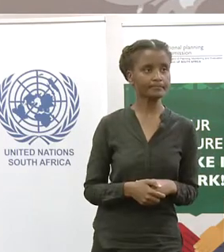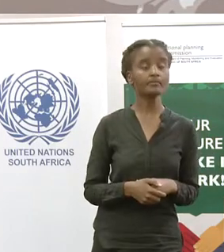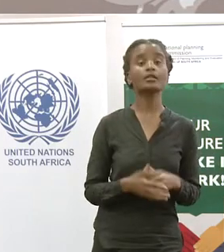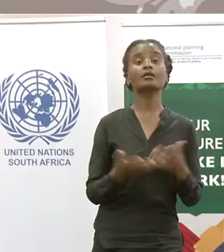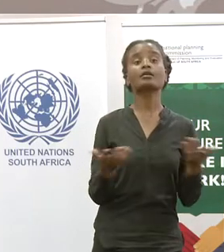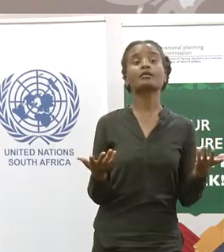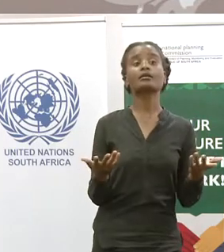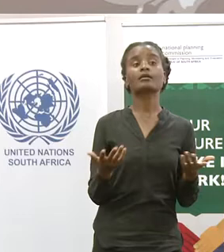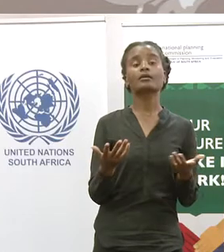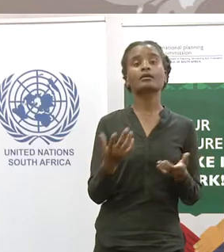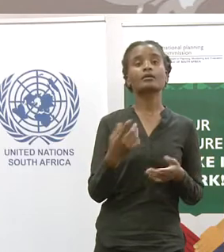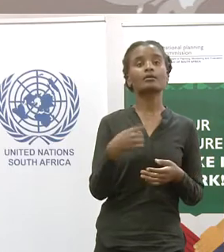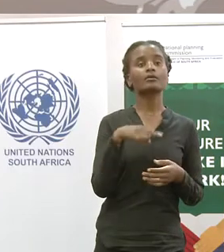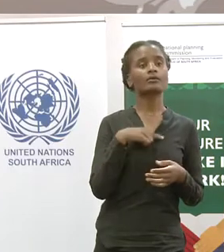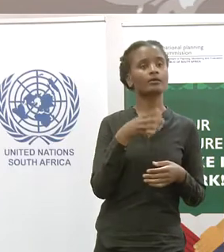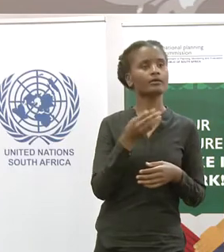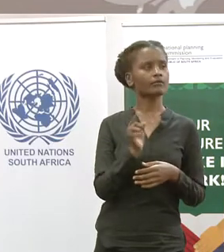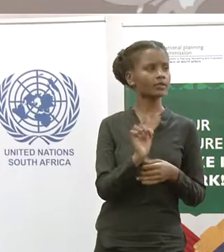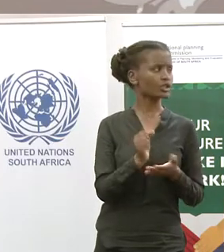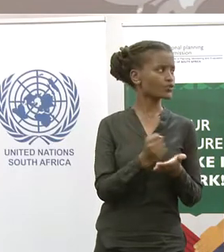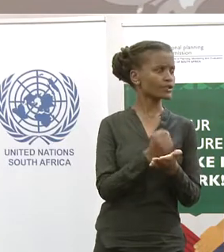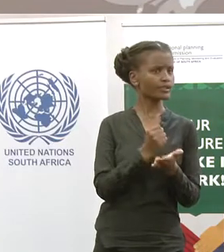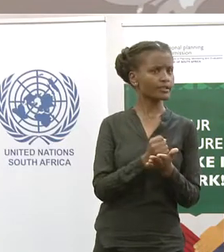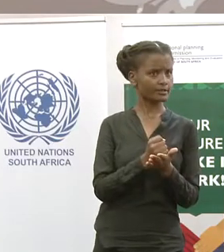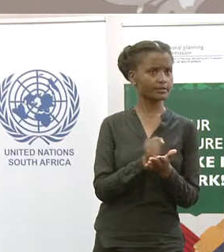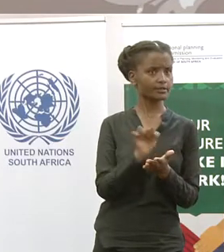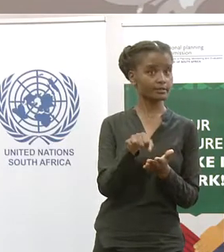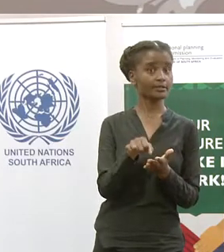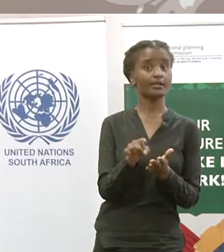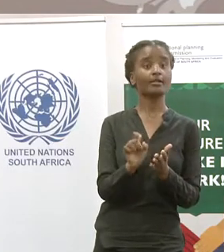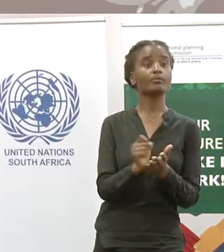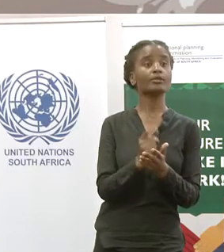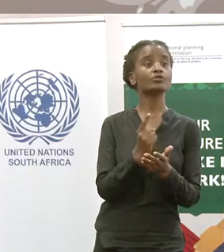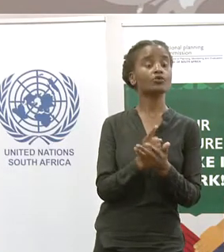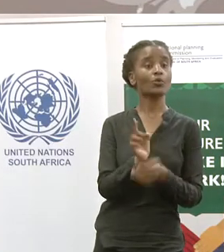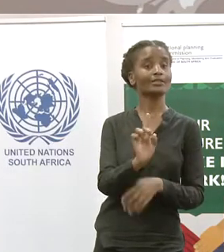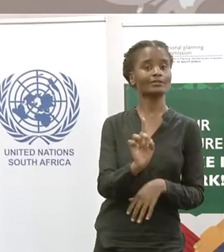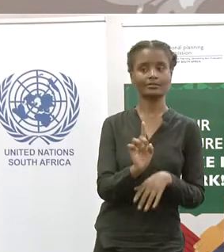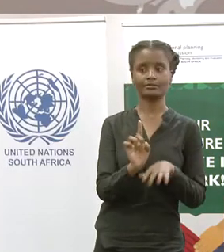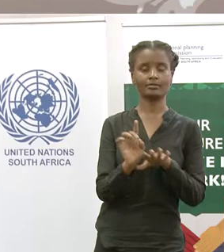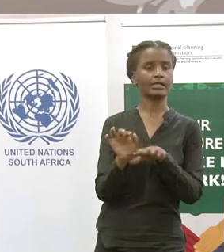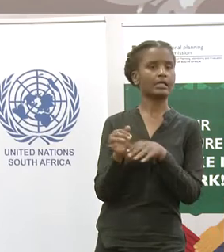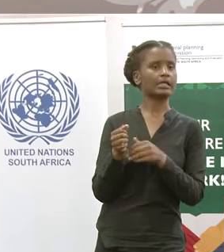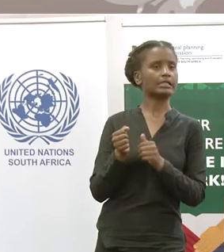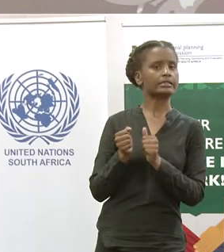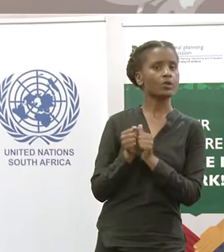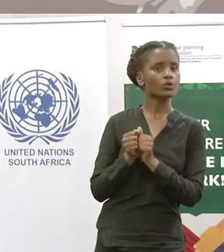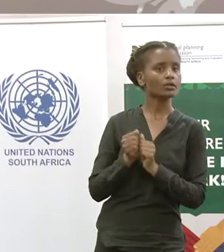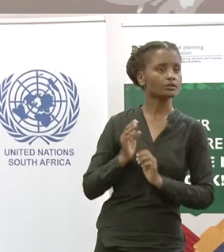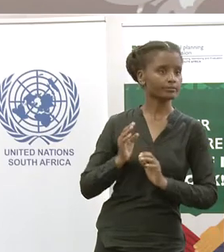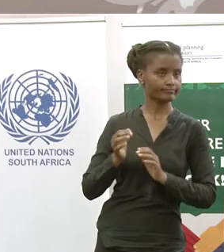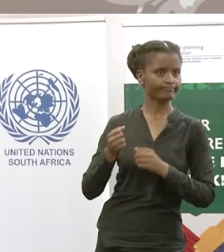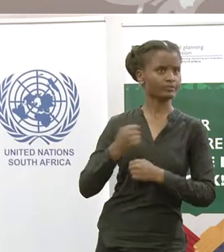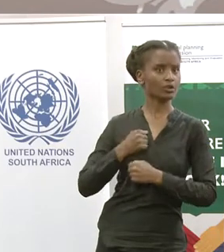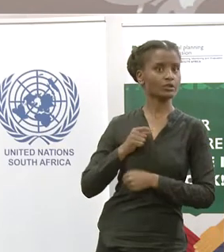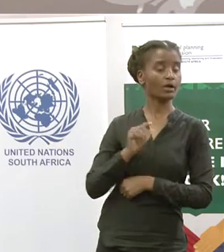And we've kept registers, so we will ensure that the stakeholders that are here would be part of the deep dives as well.